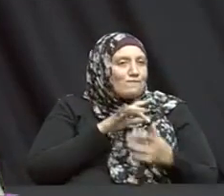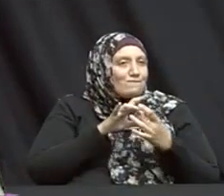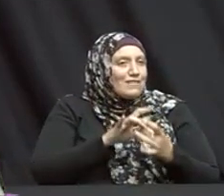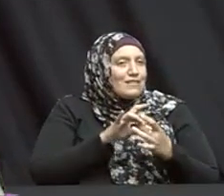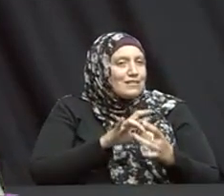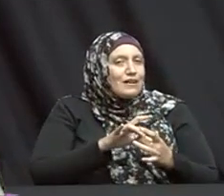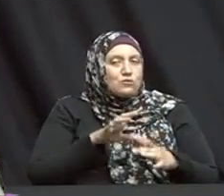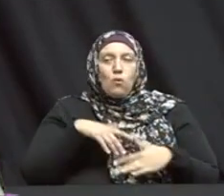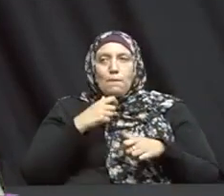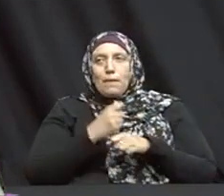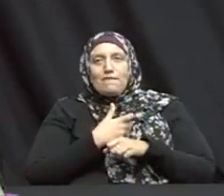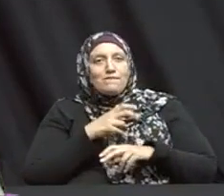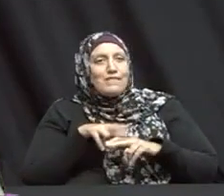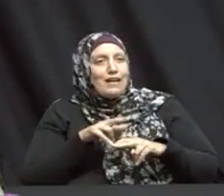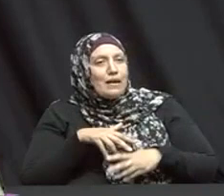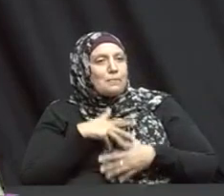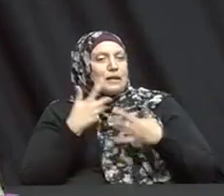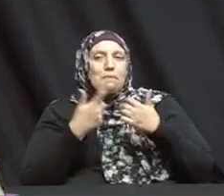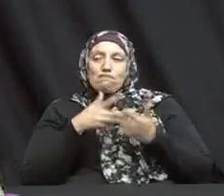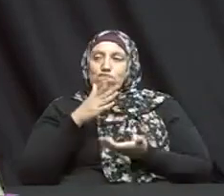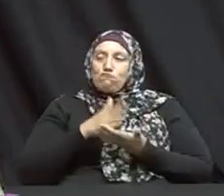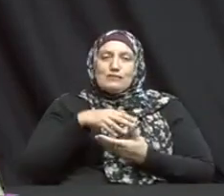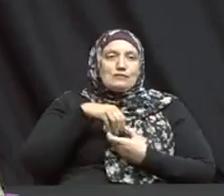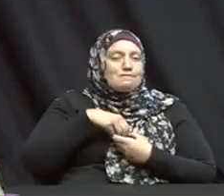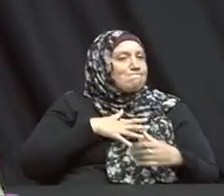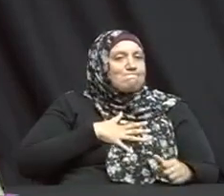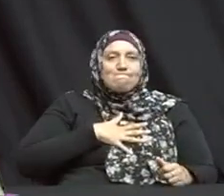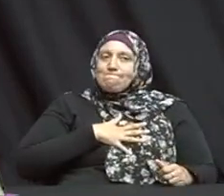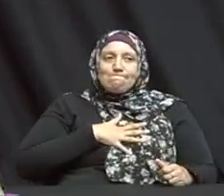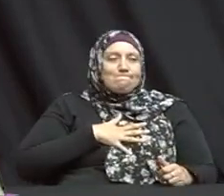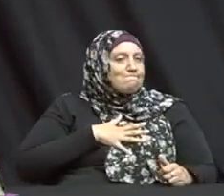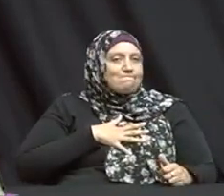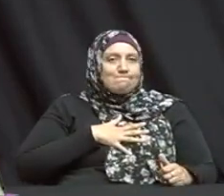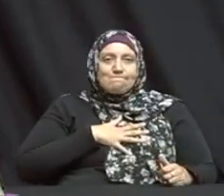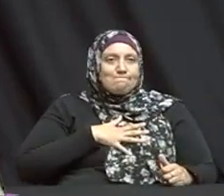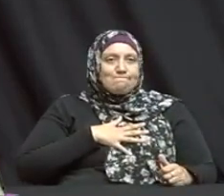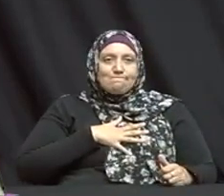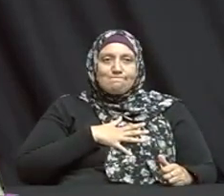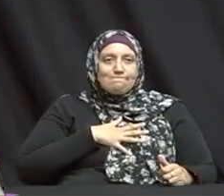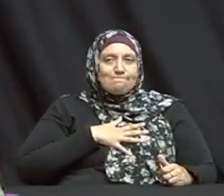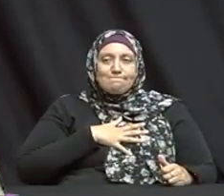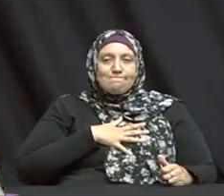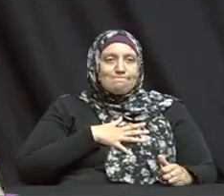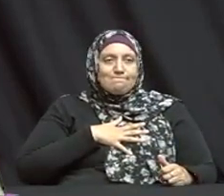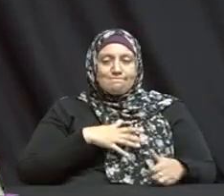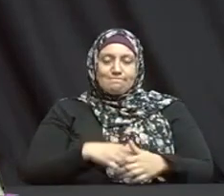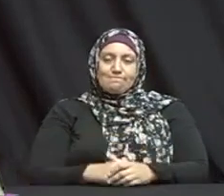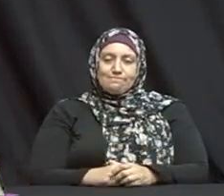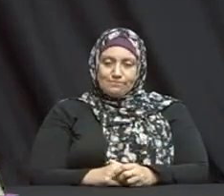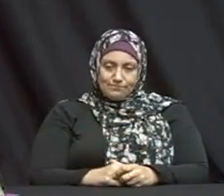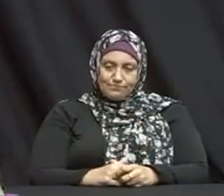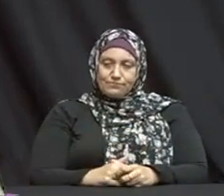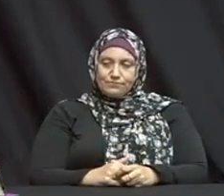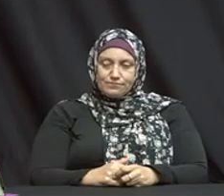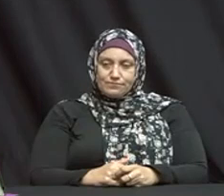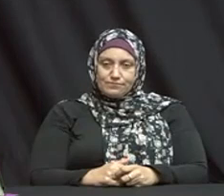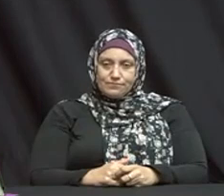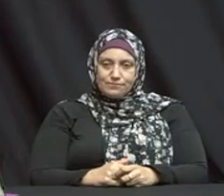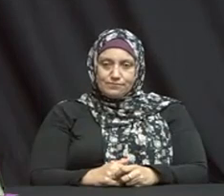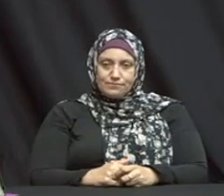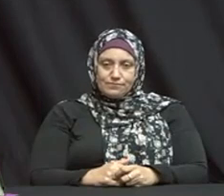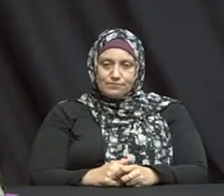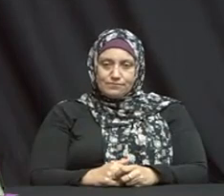forth. And it's unreasonable to expect that that person has done that of their own free will without some